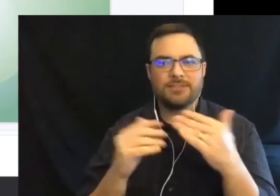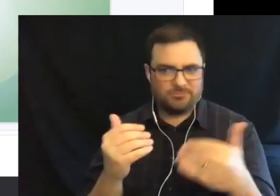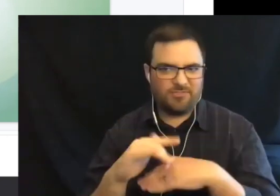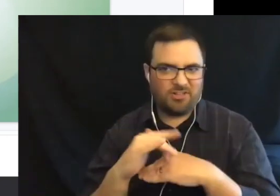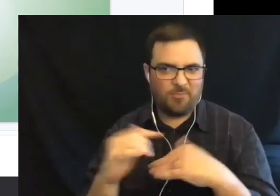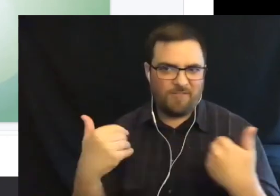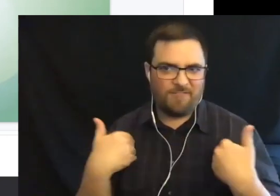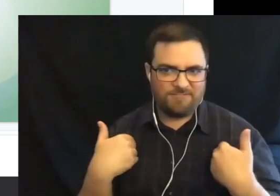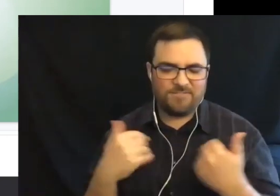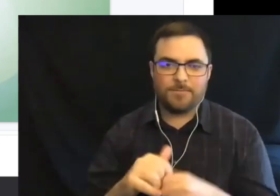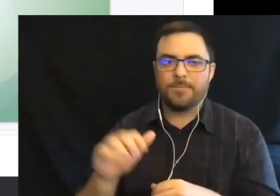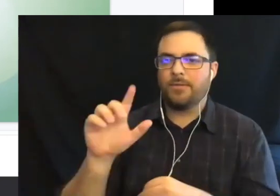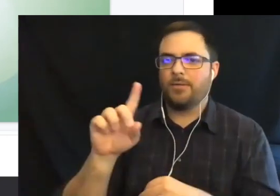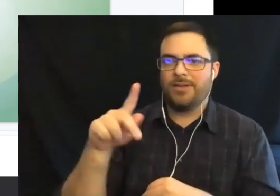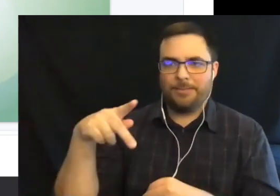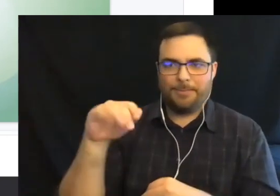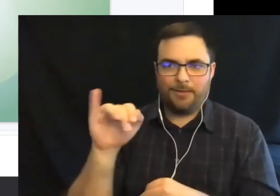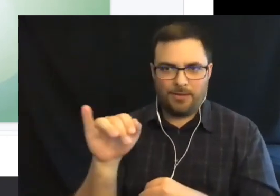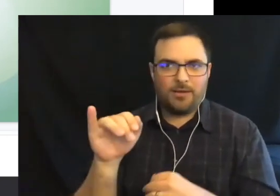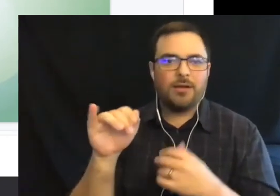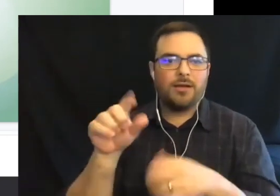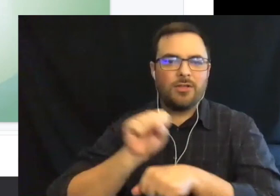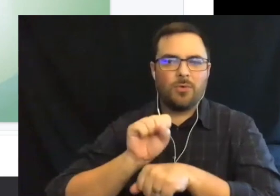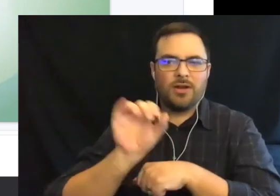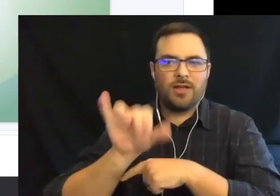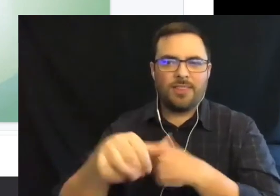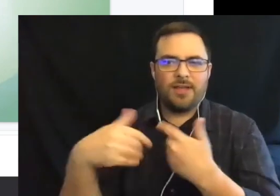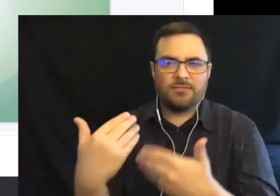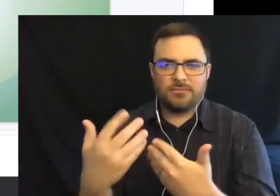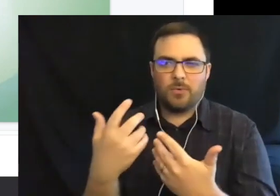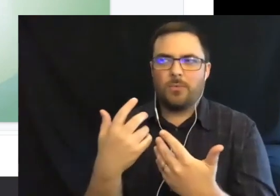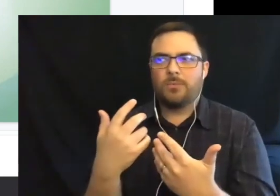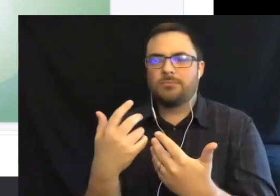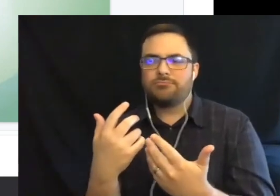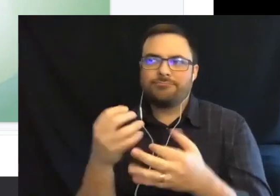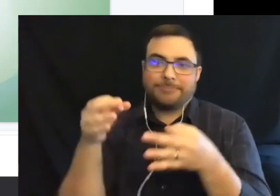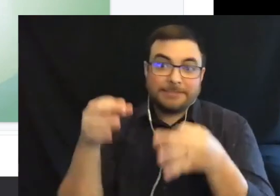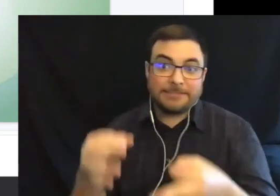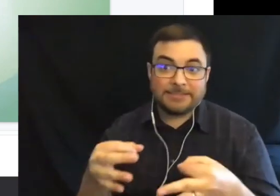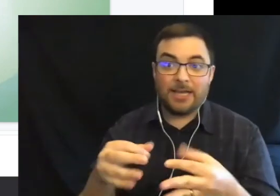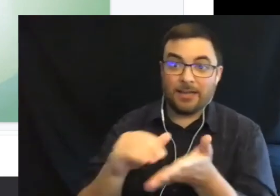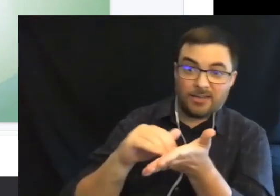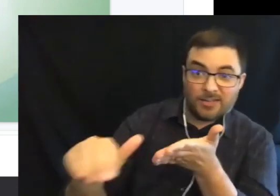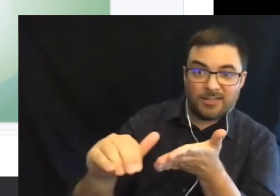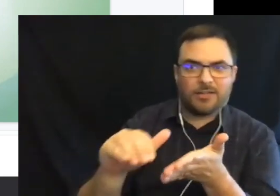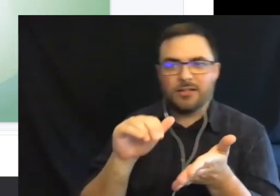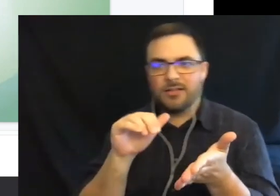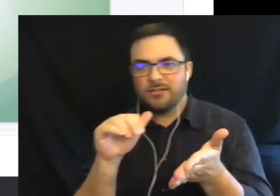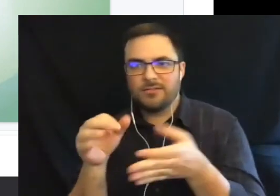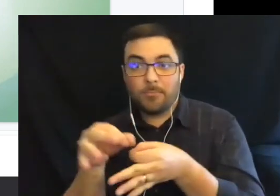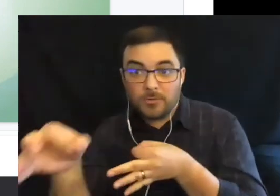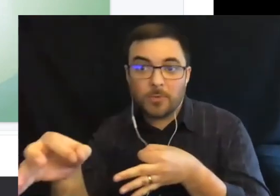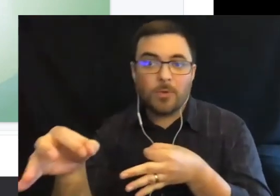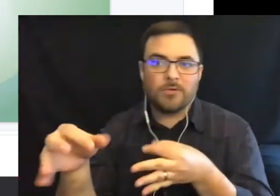know that DPI is working on that, but they have not made a decision as to if it will be postponed, not happen,